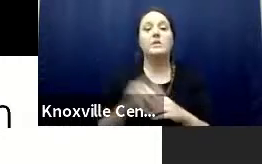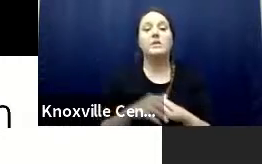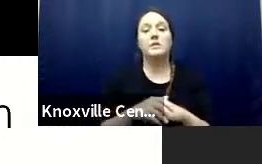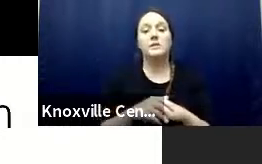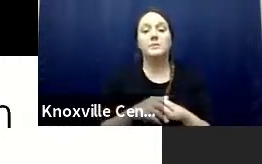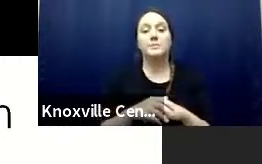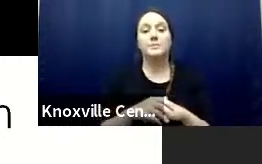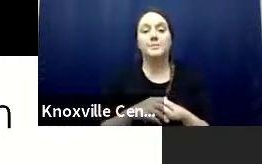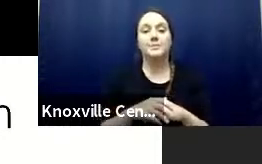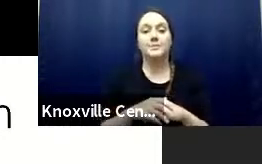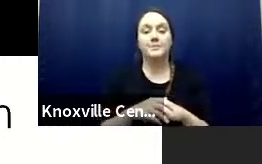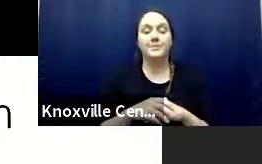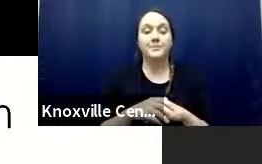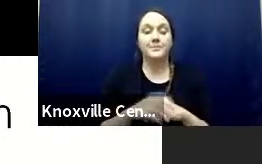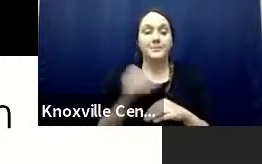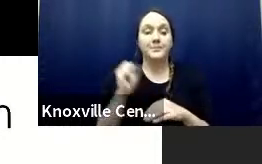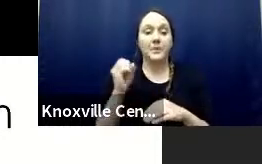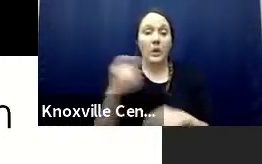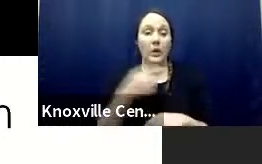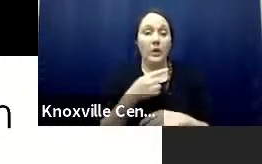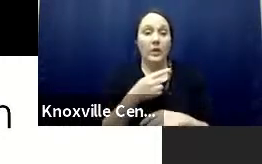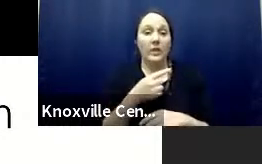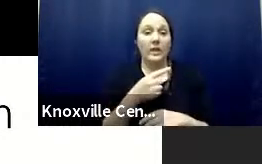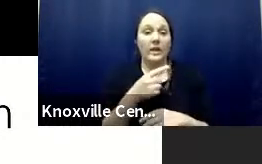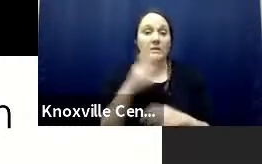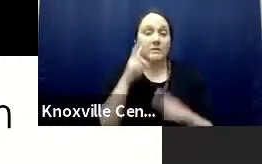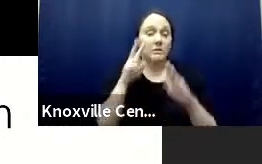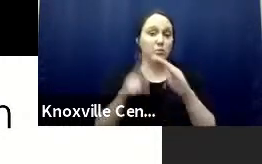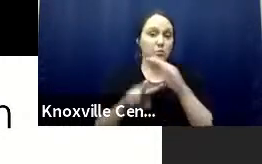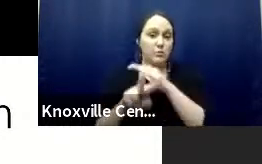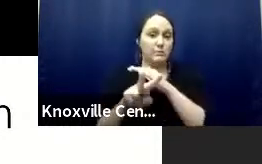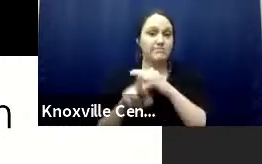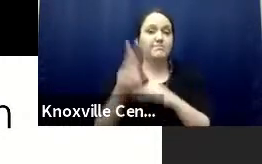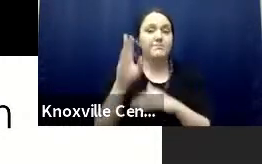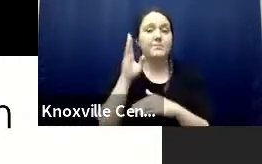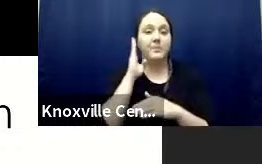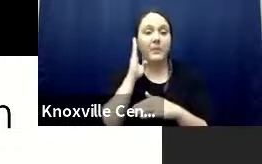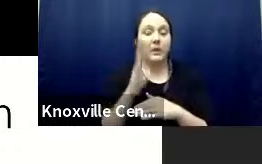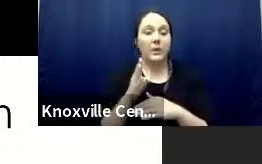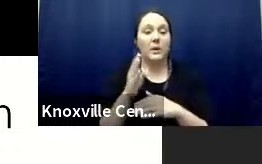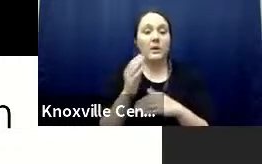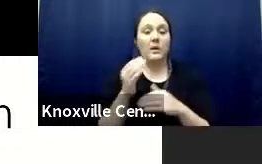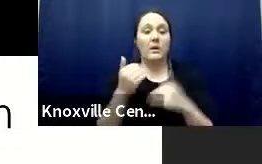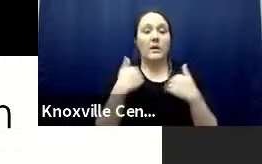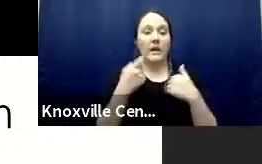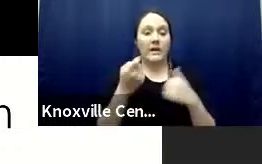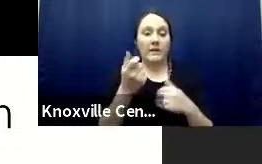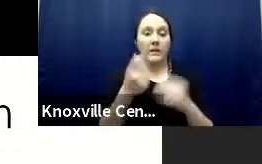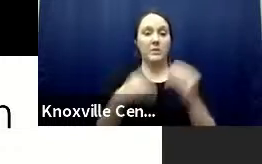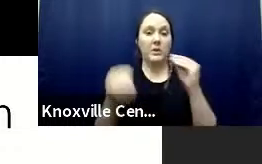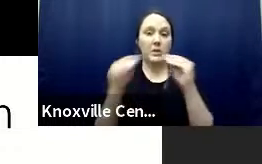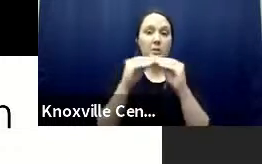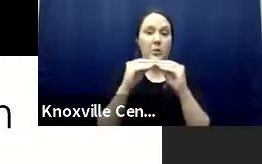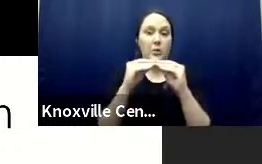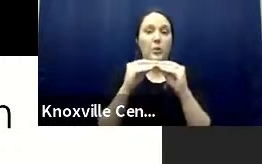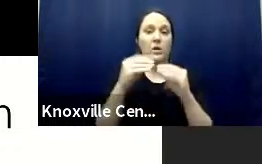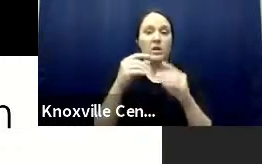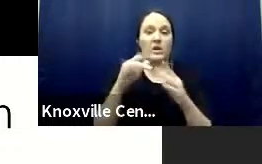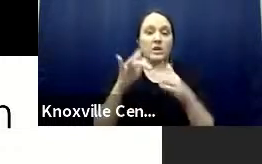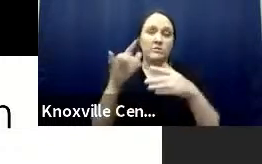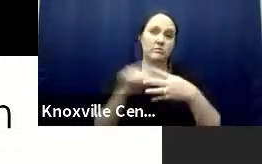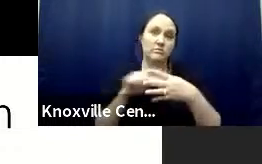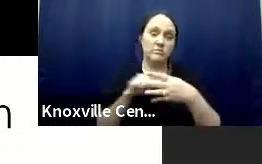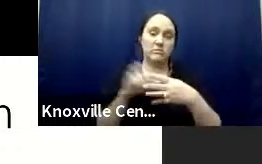slide, please. So this just, though, projects that we're projecting a little bit higher into early